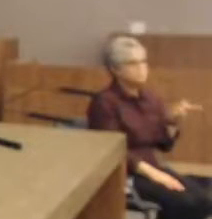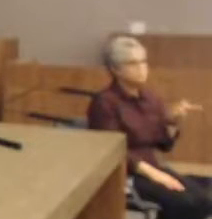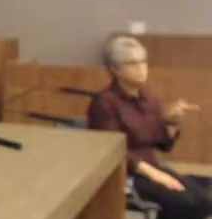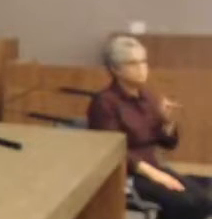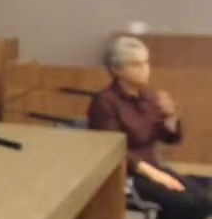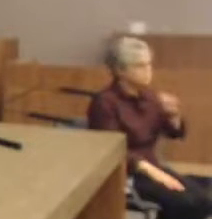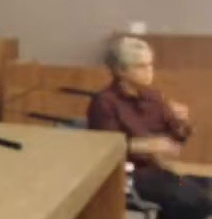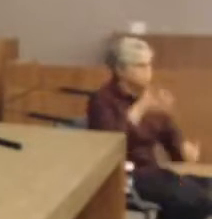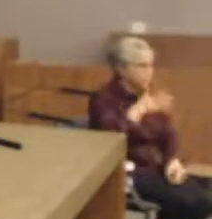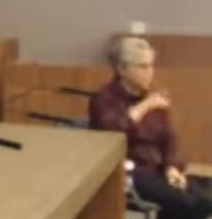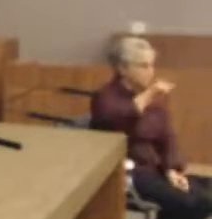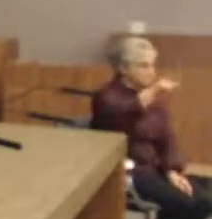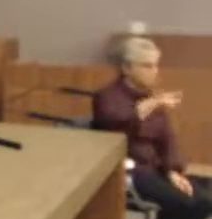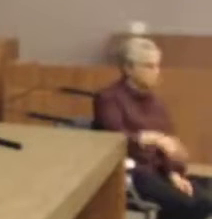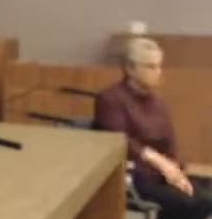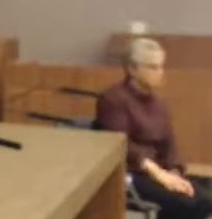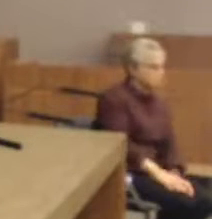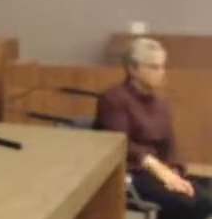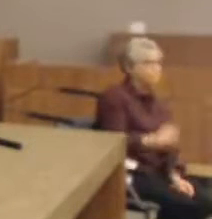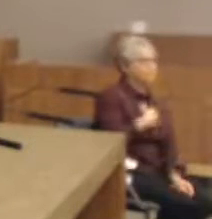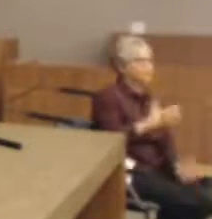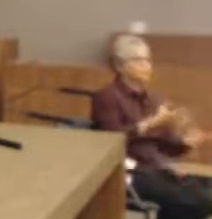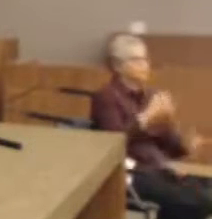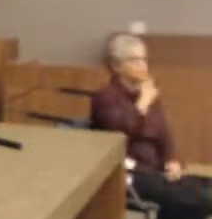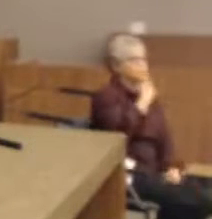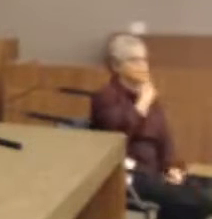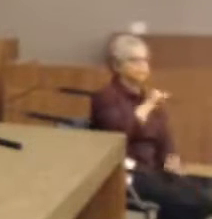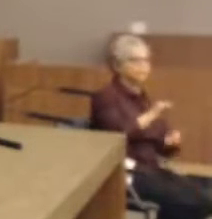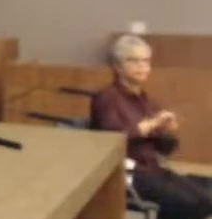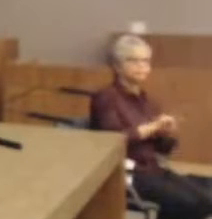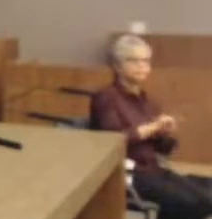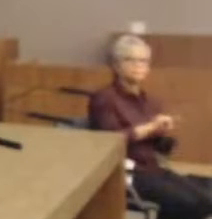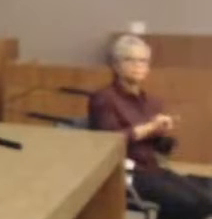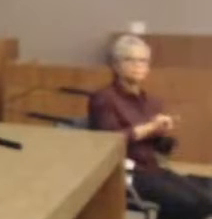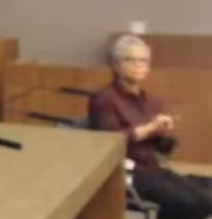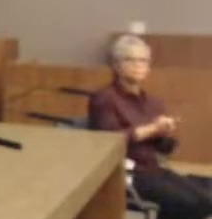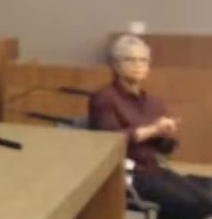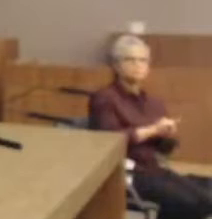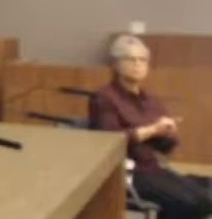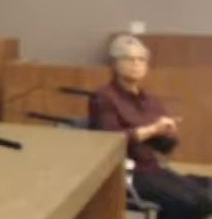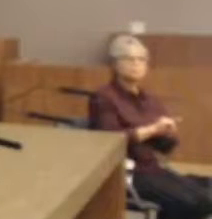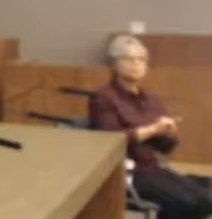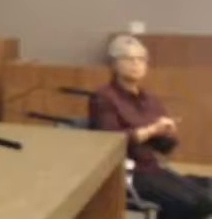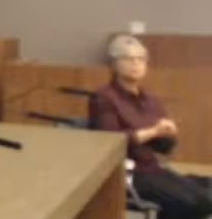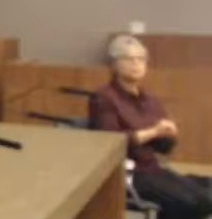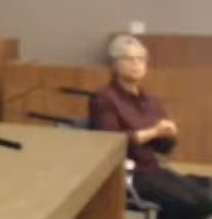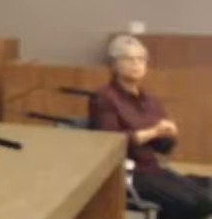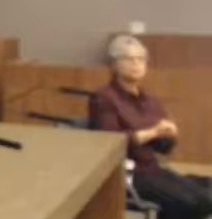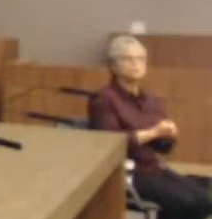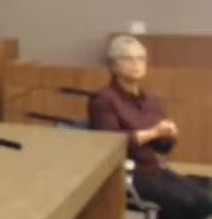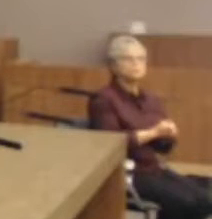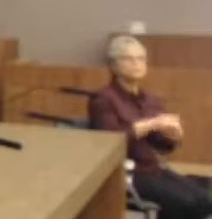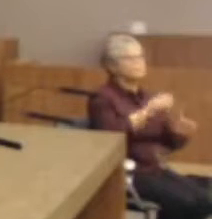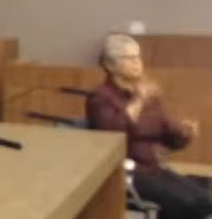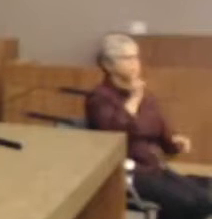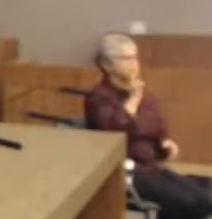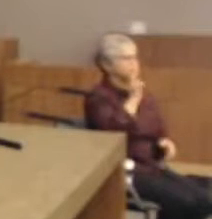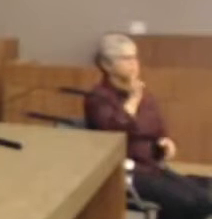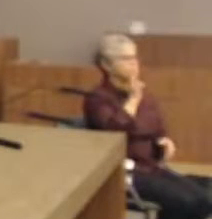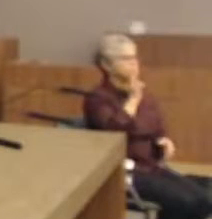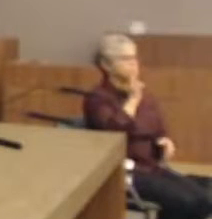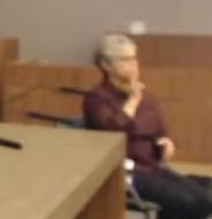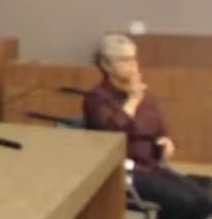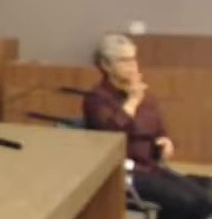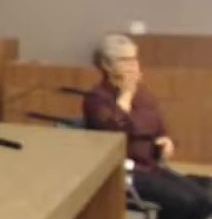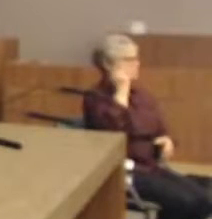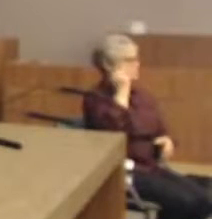I was going to state that you had mentioned that, say, for example, with victims of sexual assault, when they've had alcohol,